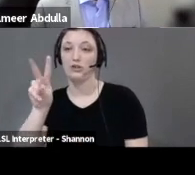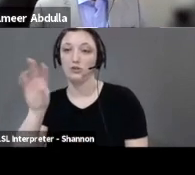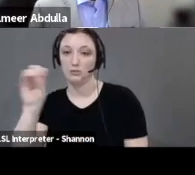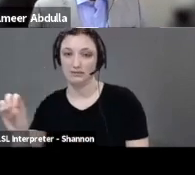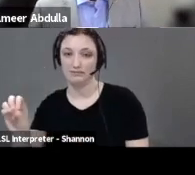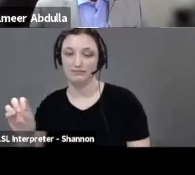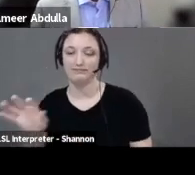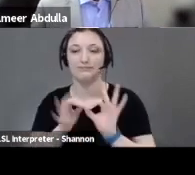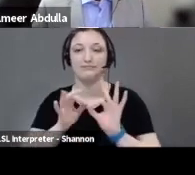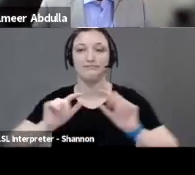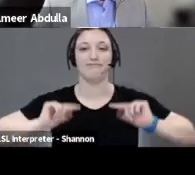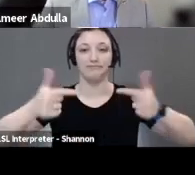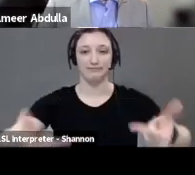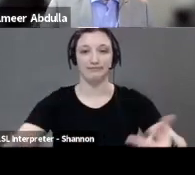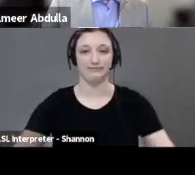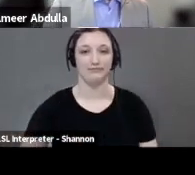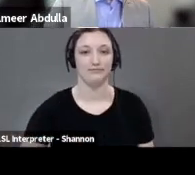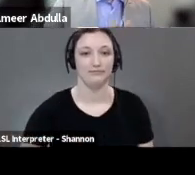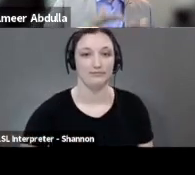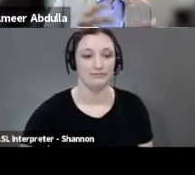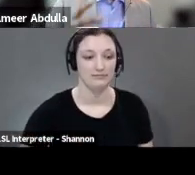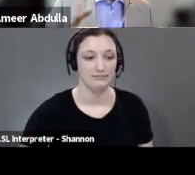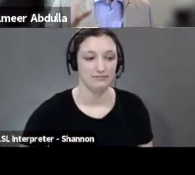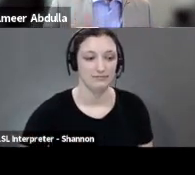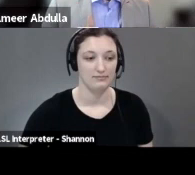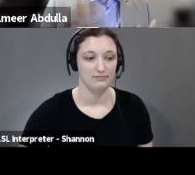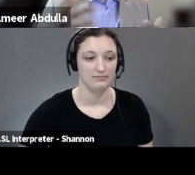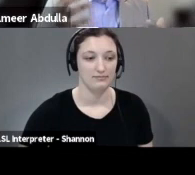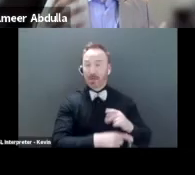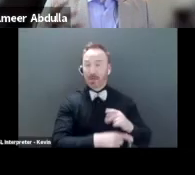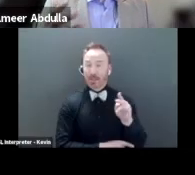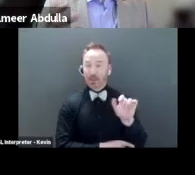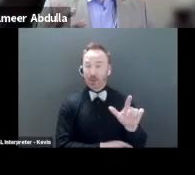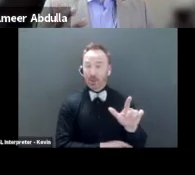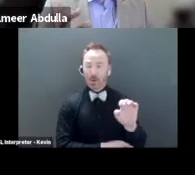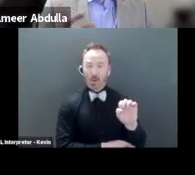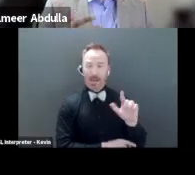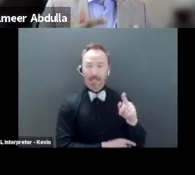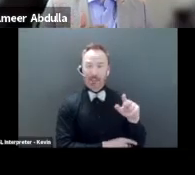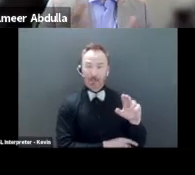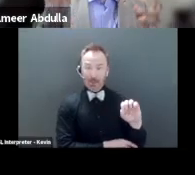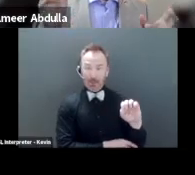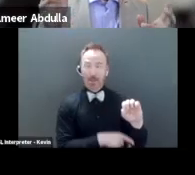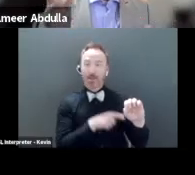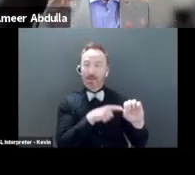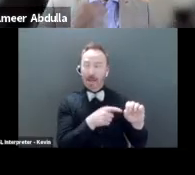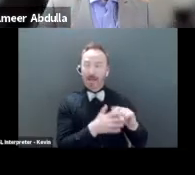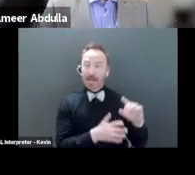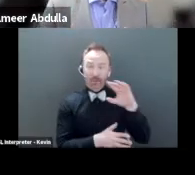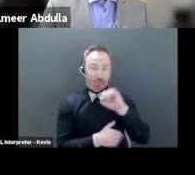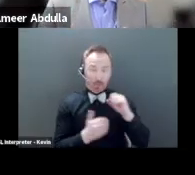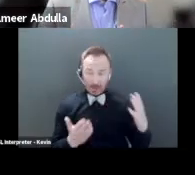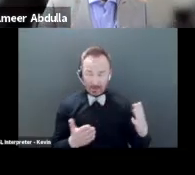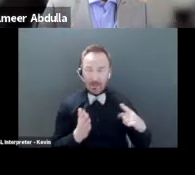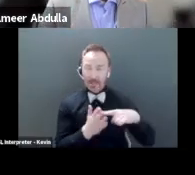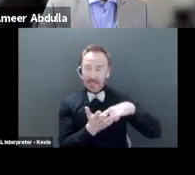Regular dividend, or eligible dividend, so that assumes and requires that the underlying business has paid big business or large corporate tax rate